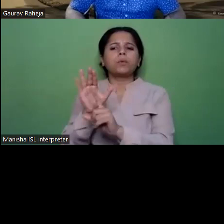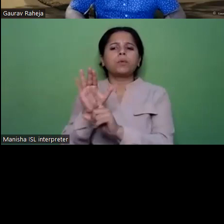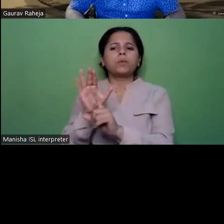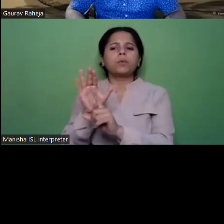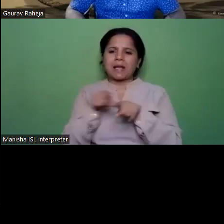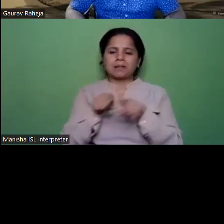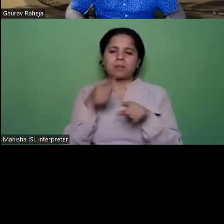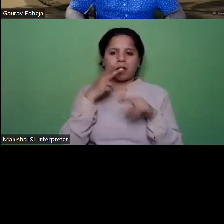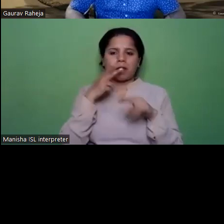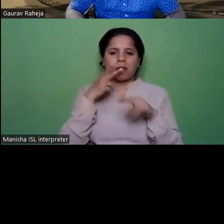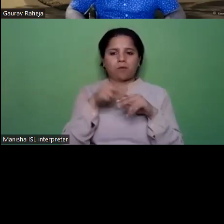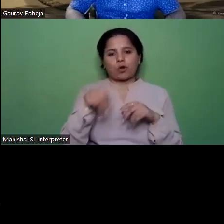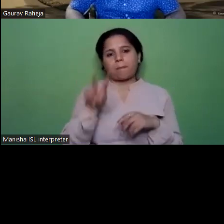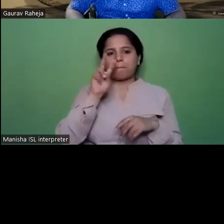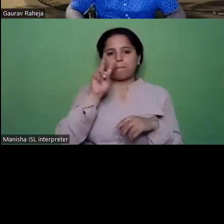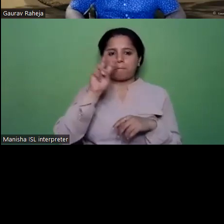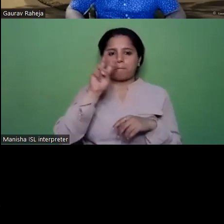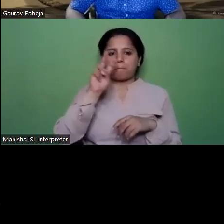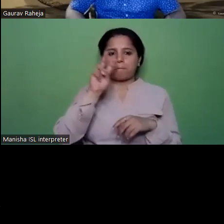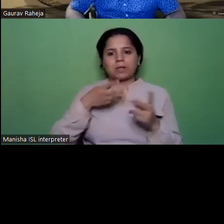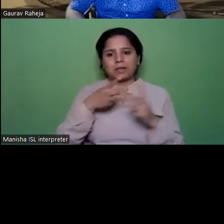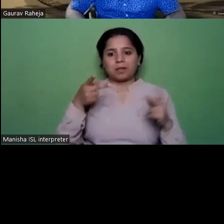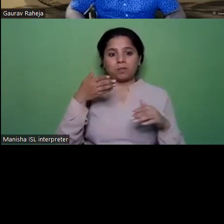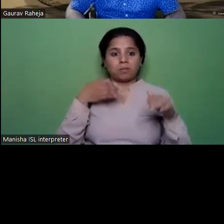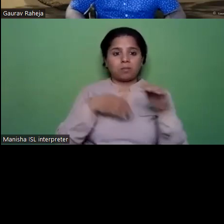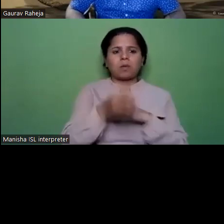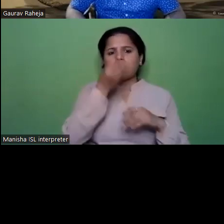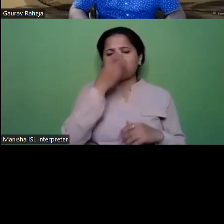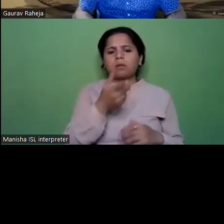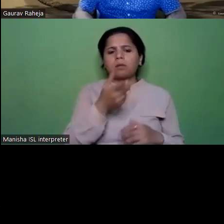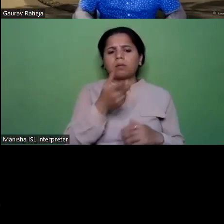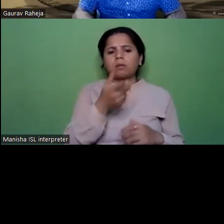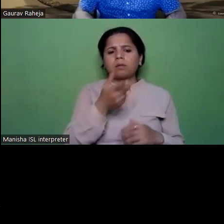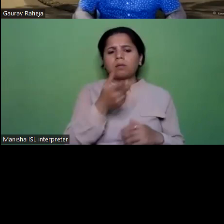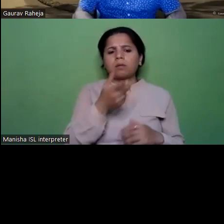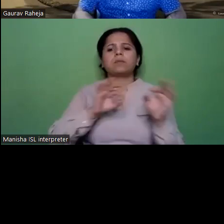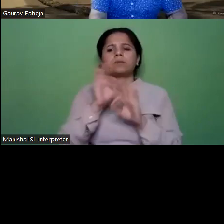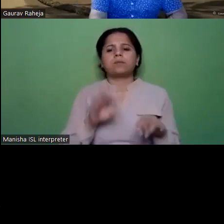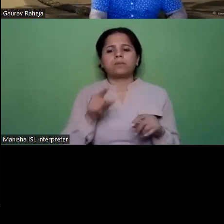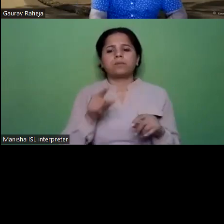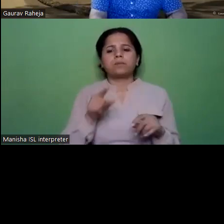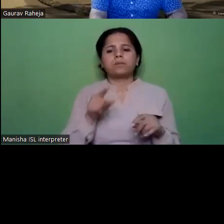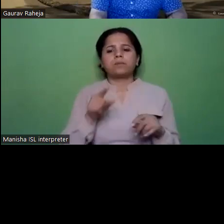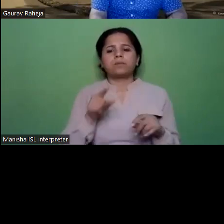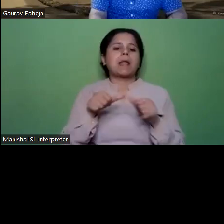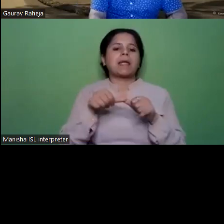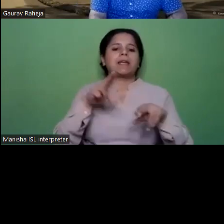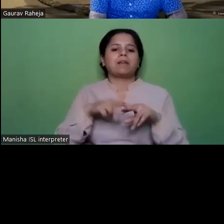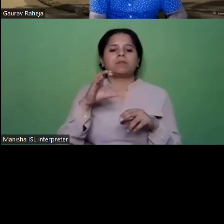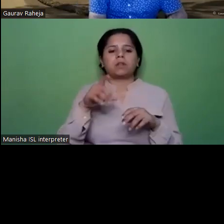you go by metro trains, there's a detail very commonly available. You have one of these AFCs, which is the